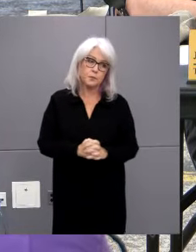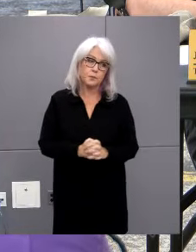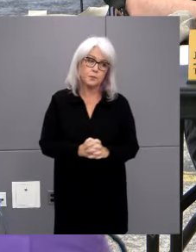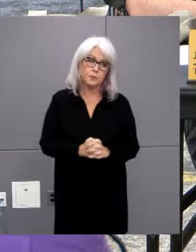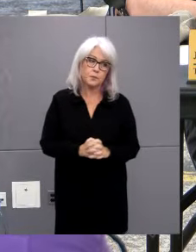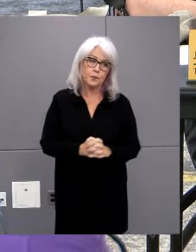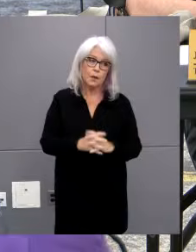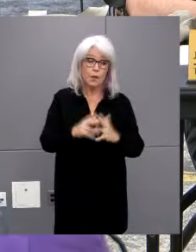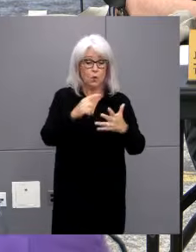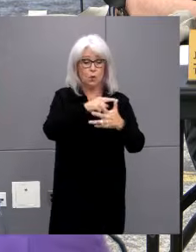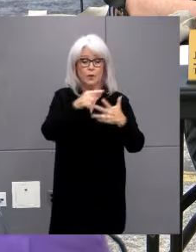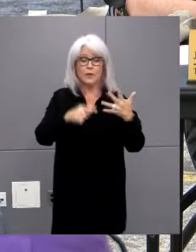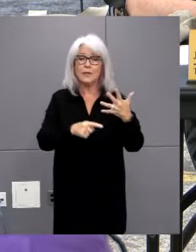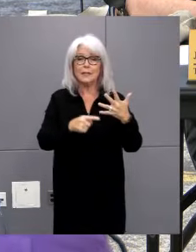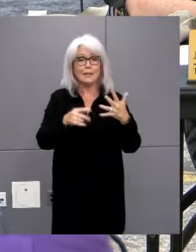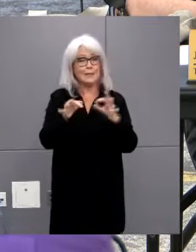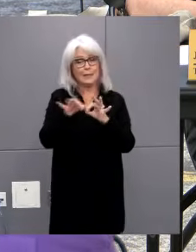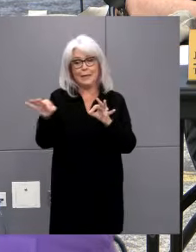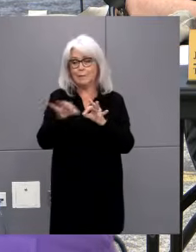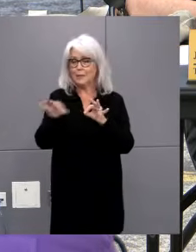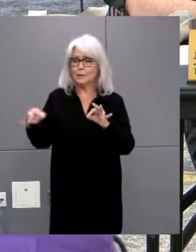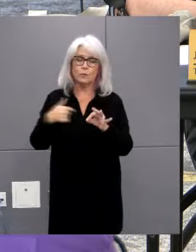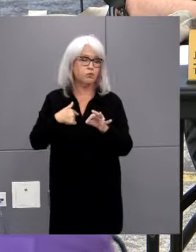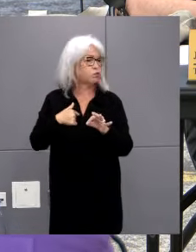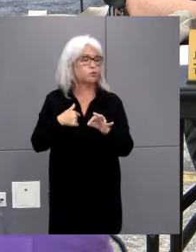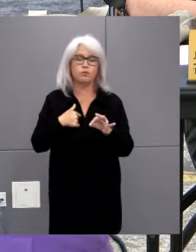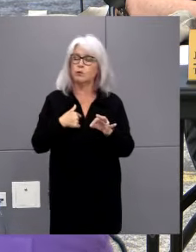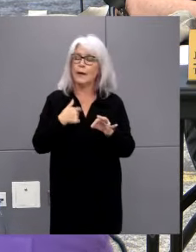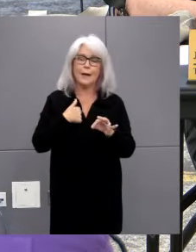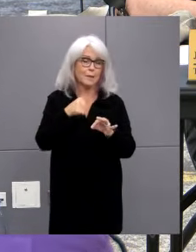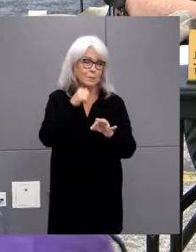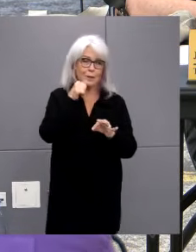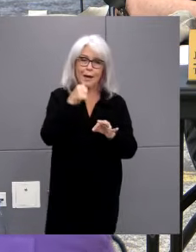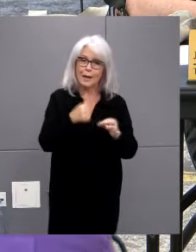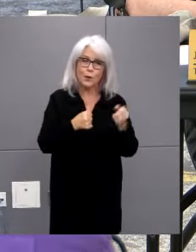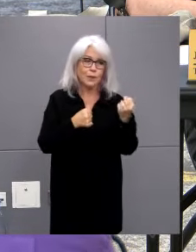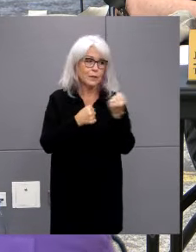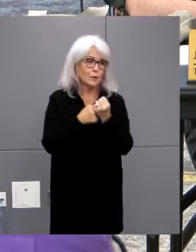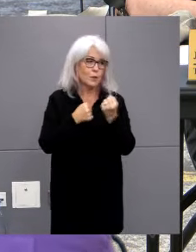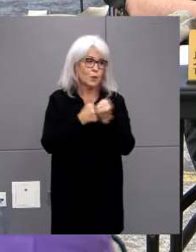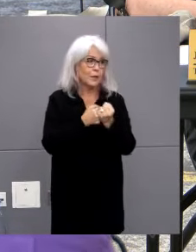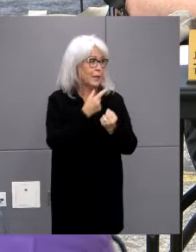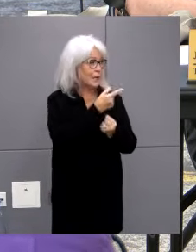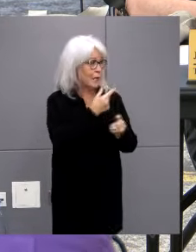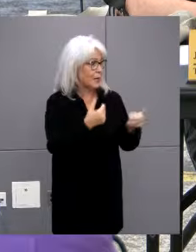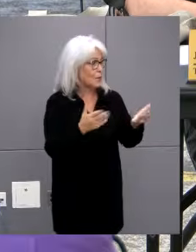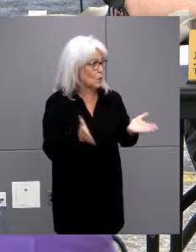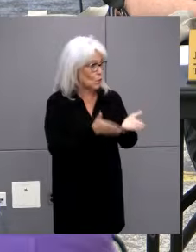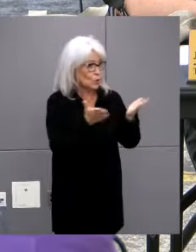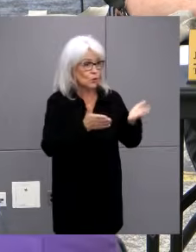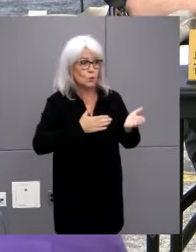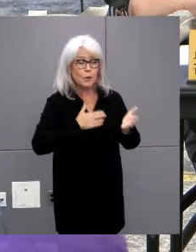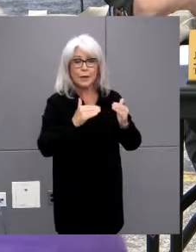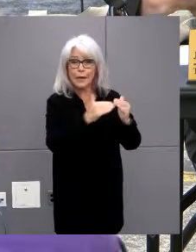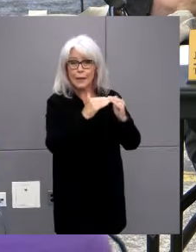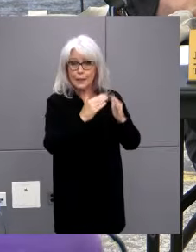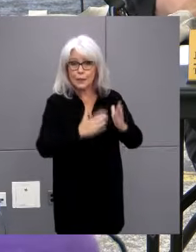So with those statements, I'm not going to support this, and I urge my colleagues to do the same thing.